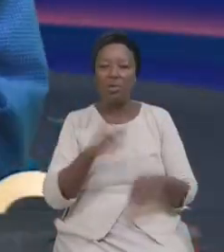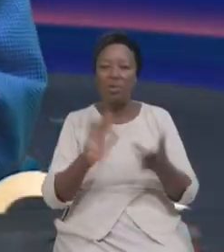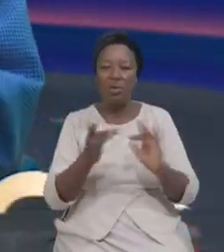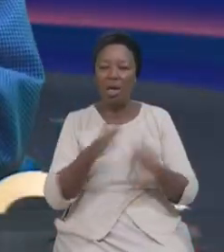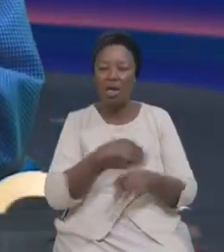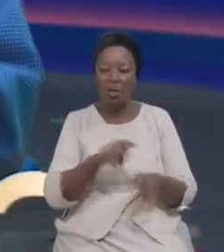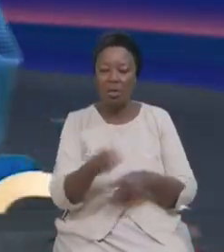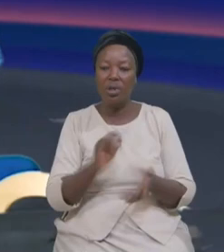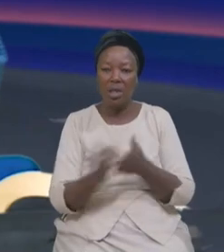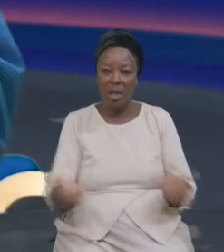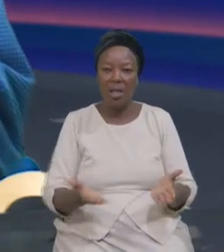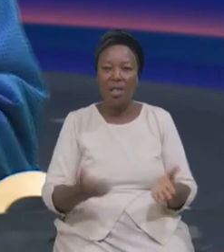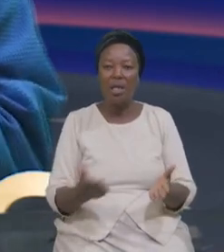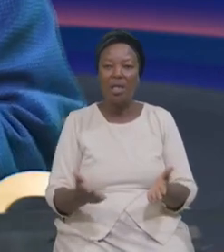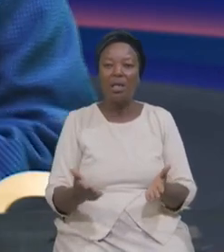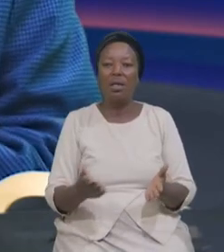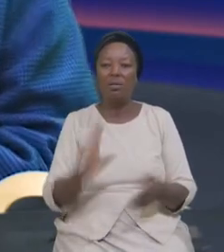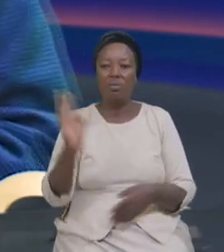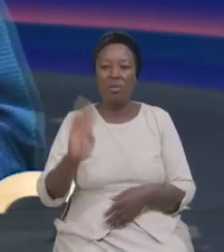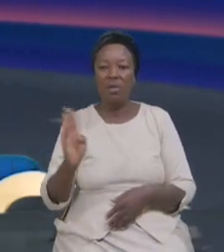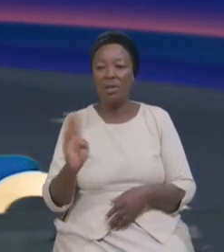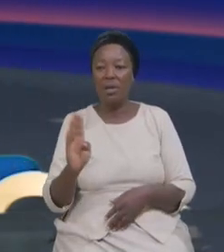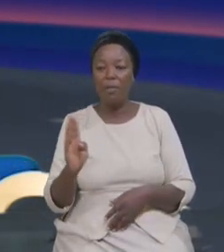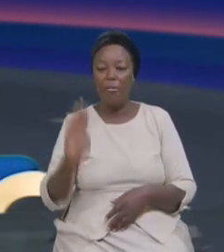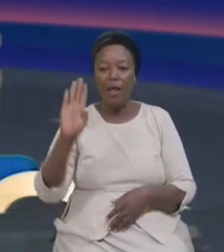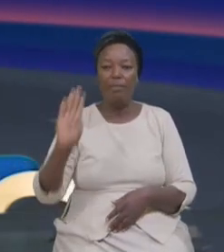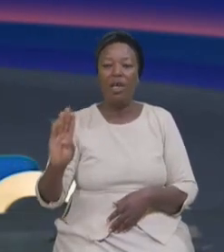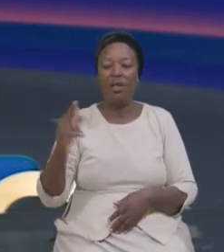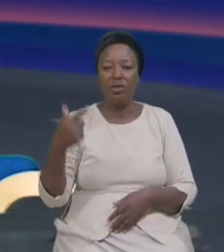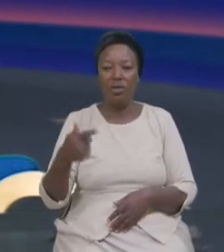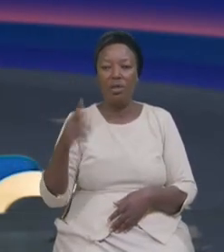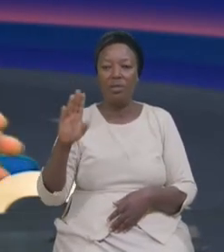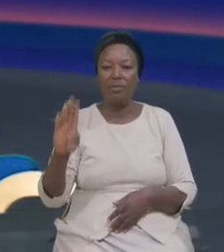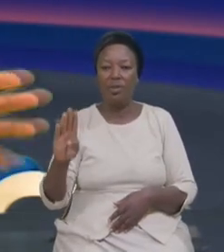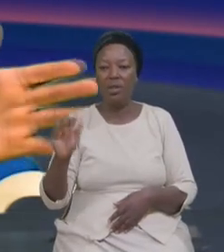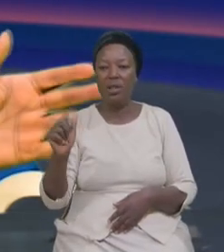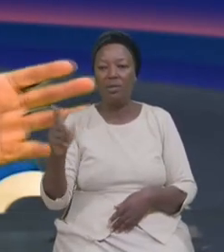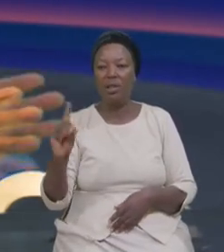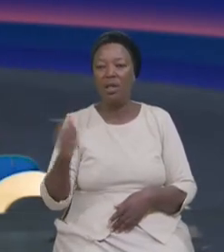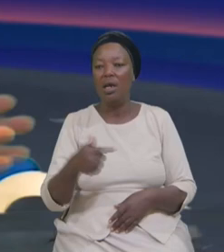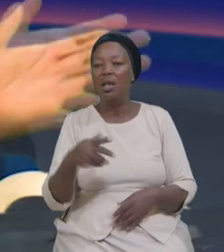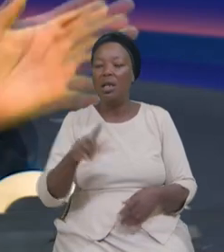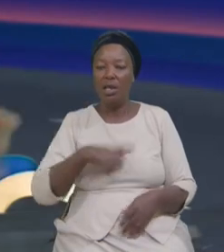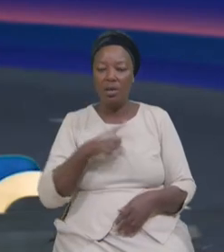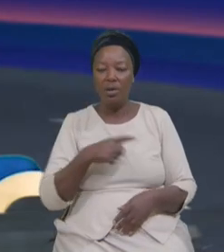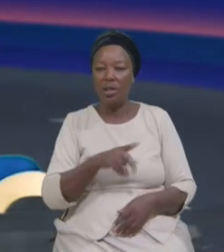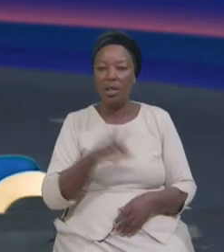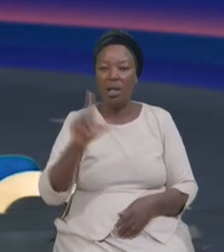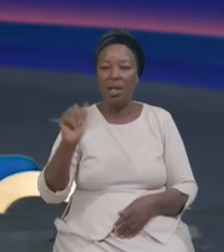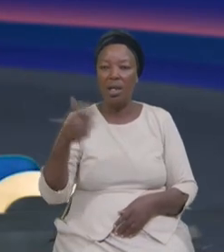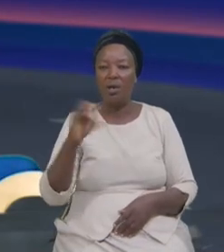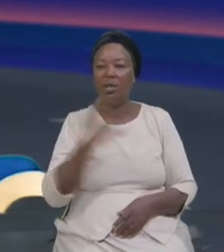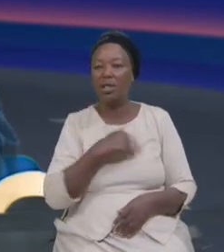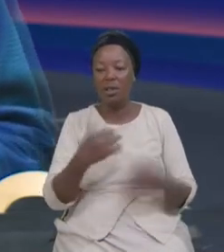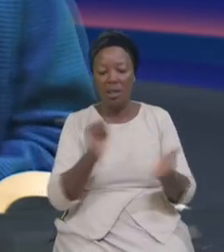Alpha location here, Bagada, Lagos. I believe that today there'll be a new page, a new chapter of your